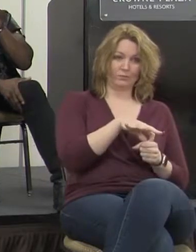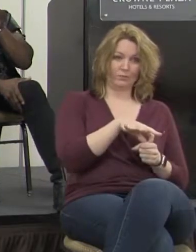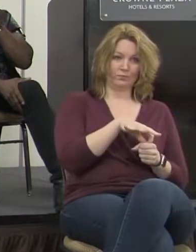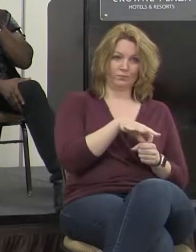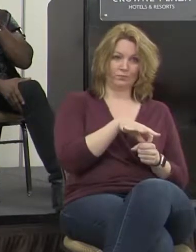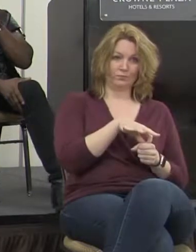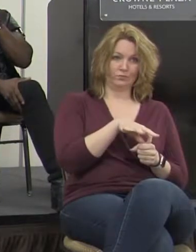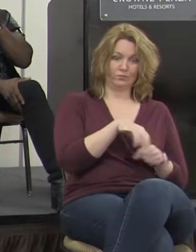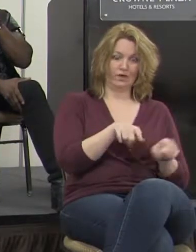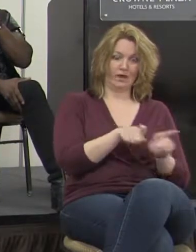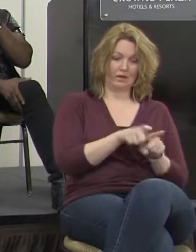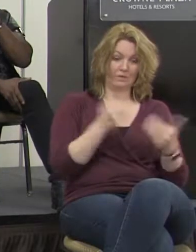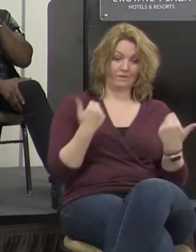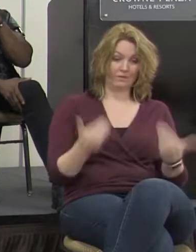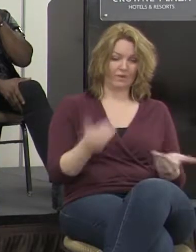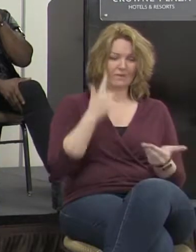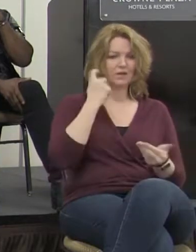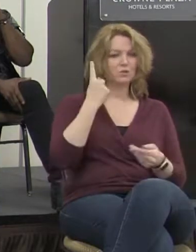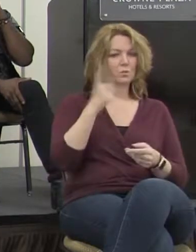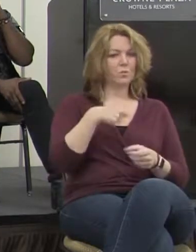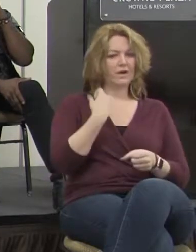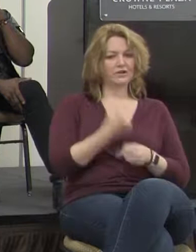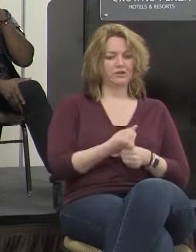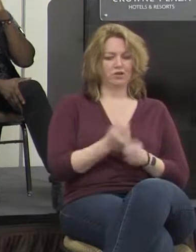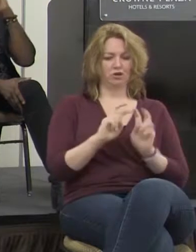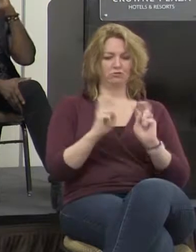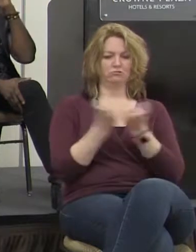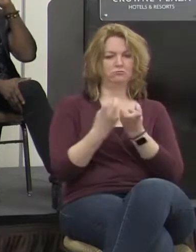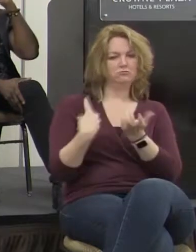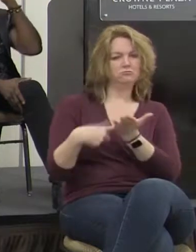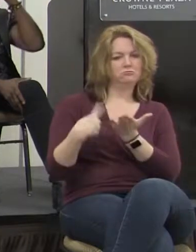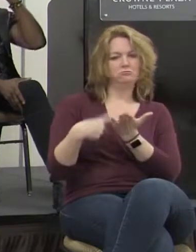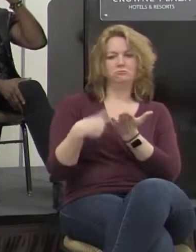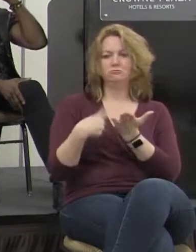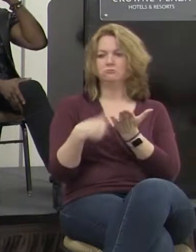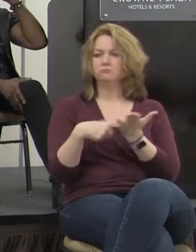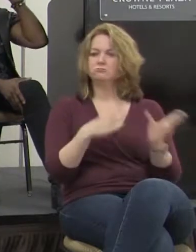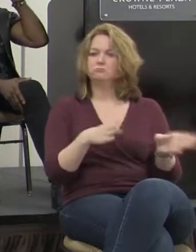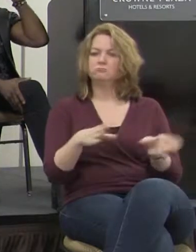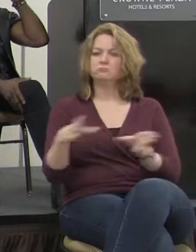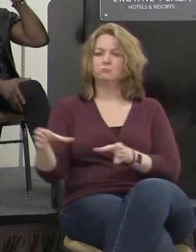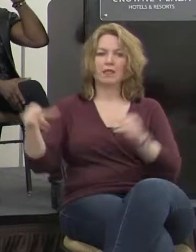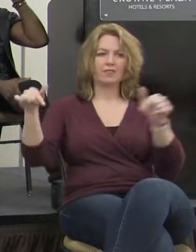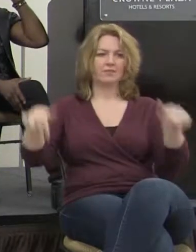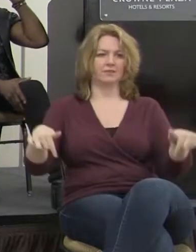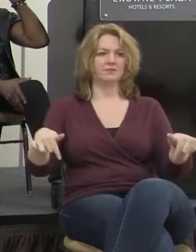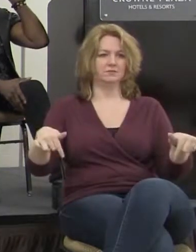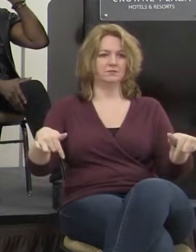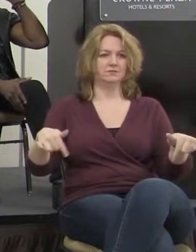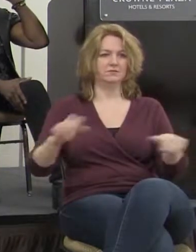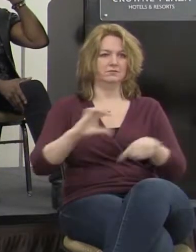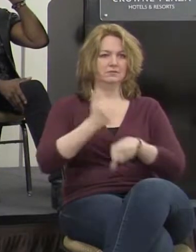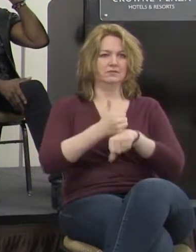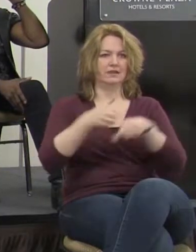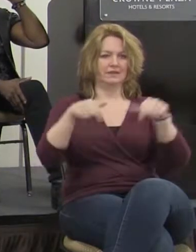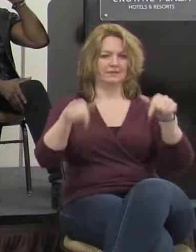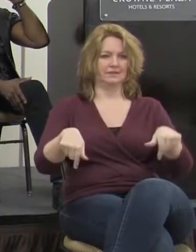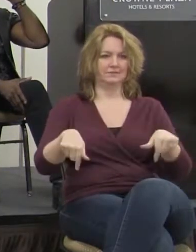As we move forward, because we spent a year at my dining room table planning this and putting this